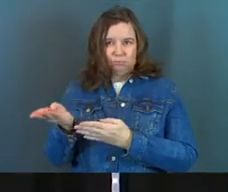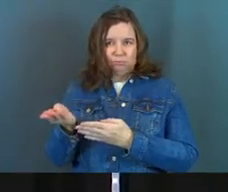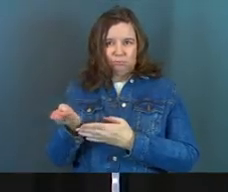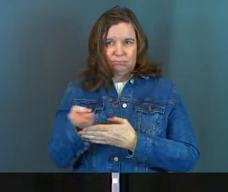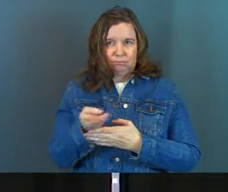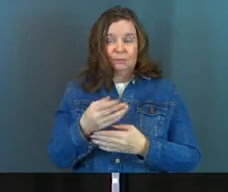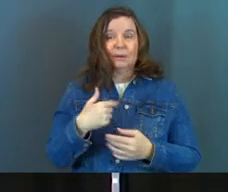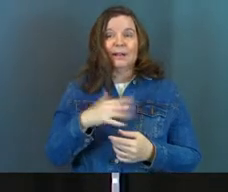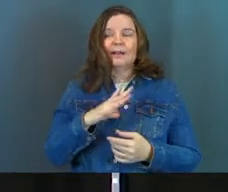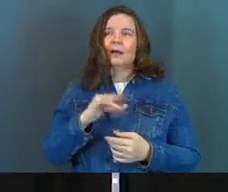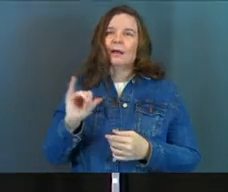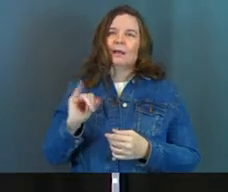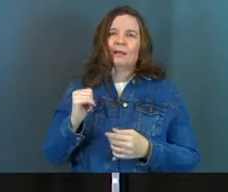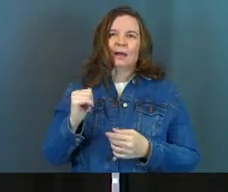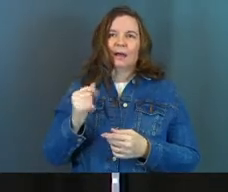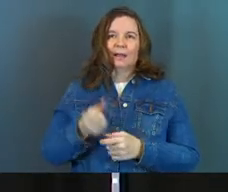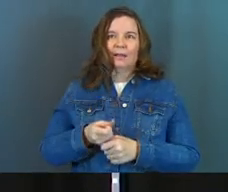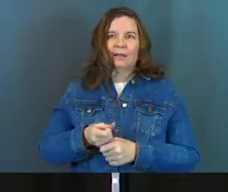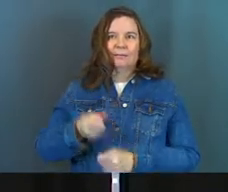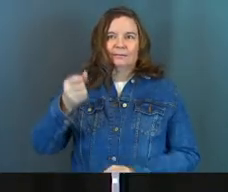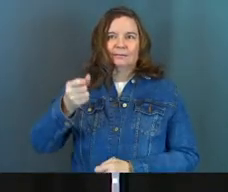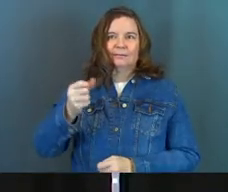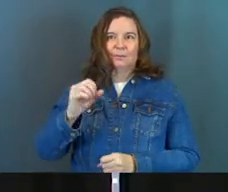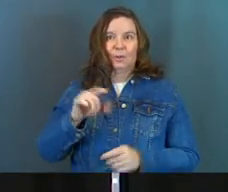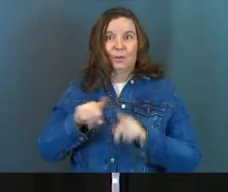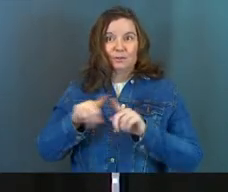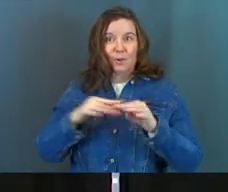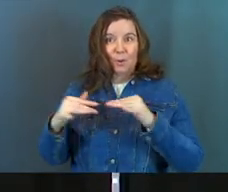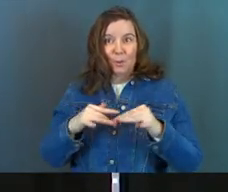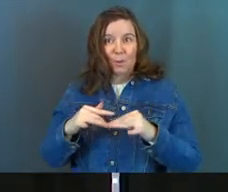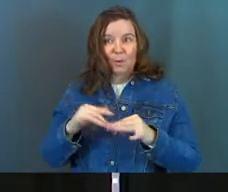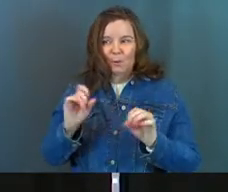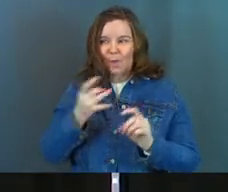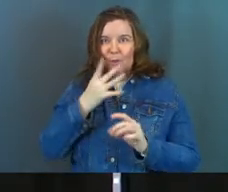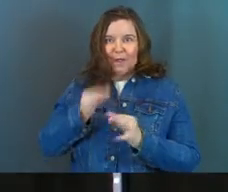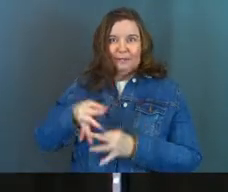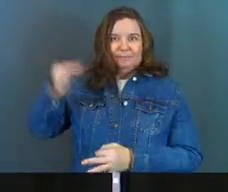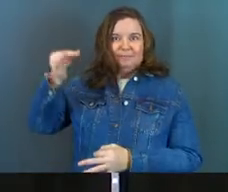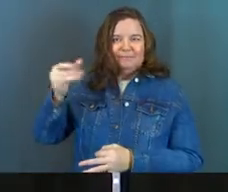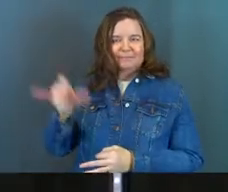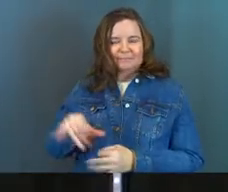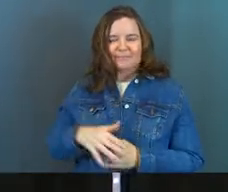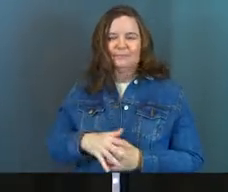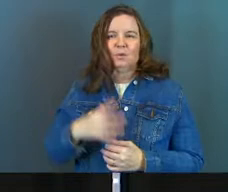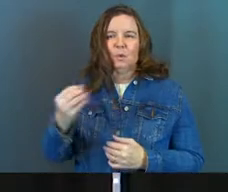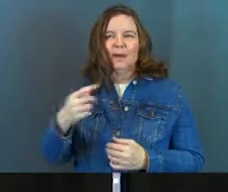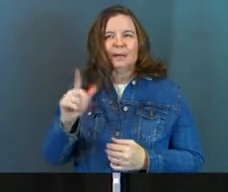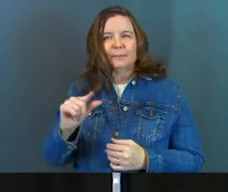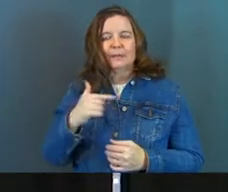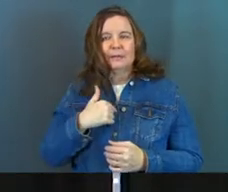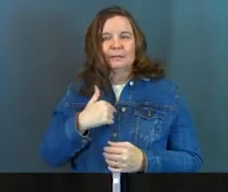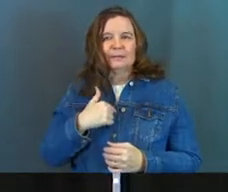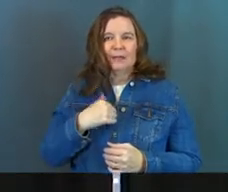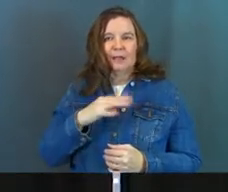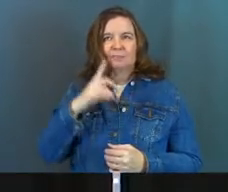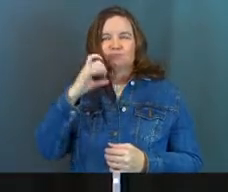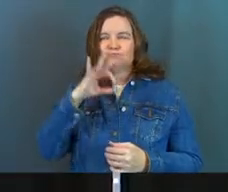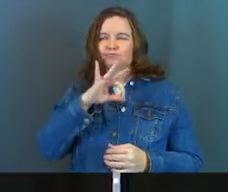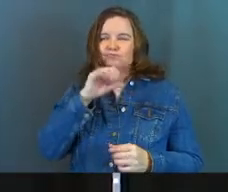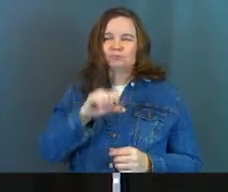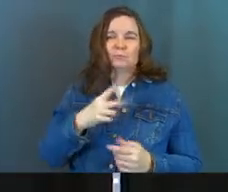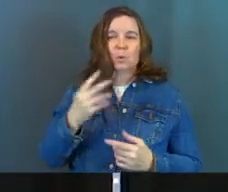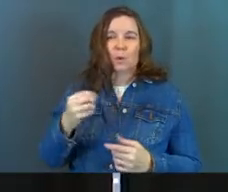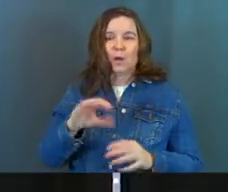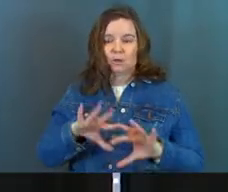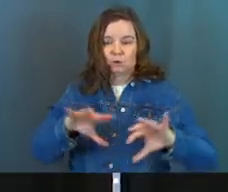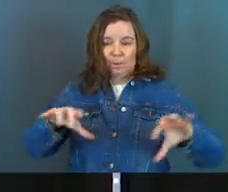there. It's kind of like a lightsaber without the light. You know what I'm saying? And so you can go out, and it's a bit of a suburban dream come true. You can go